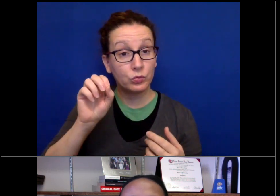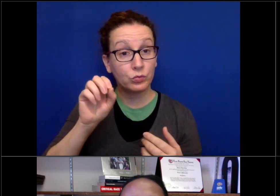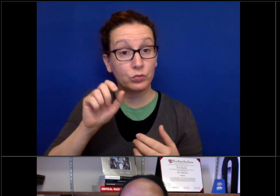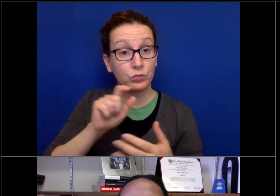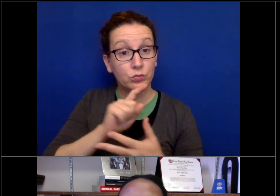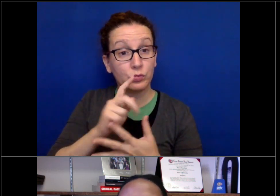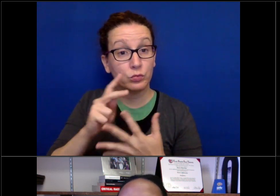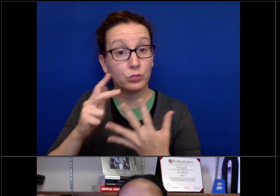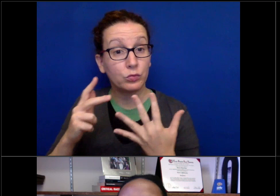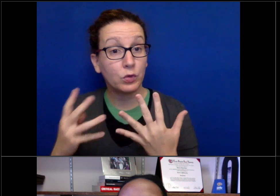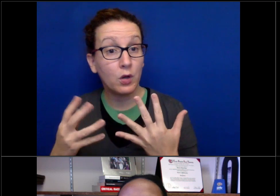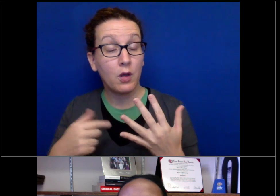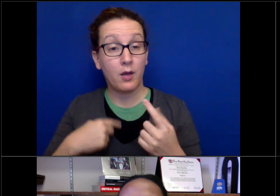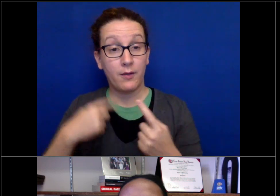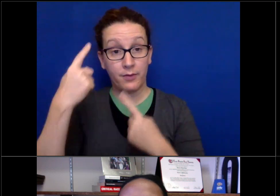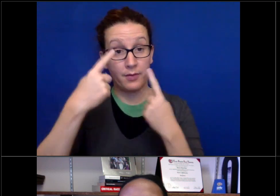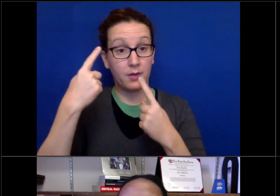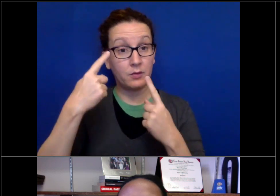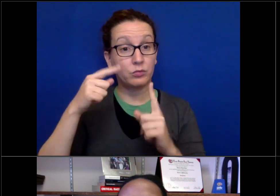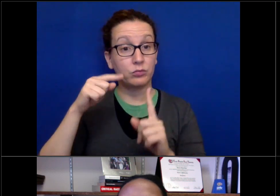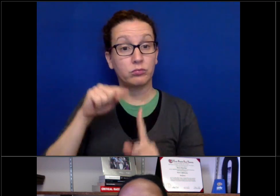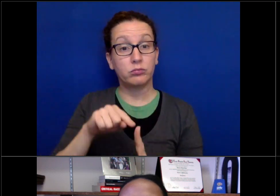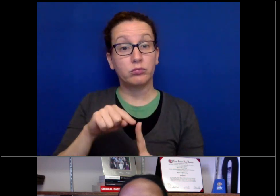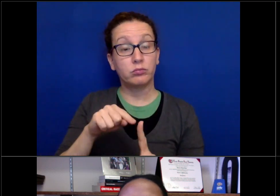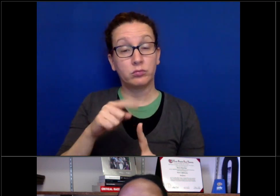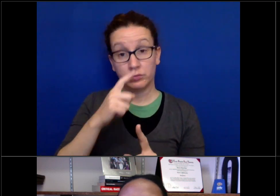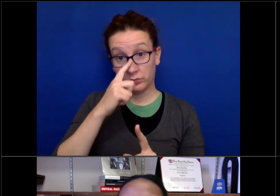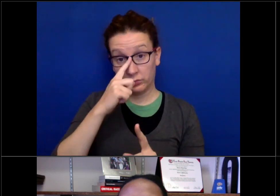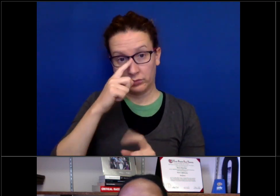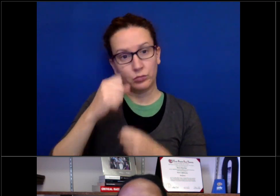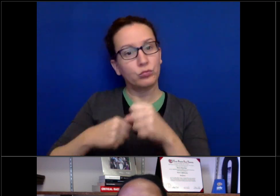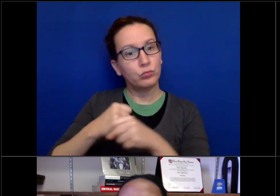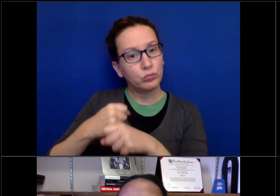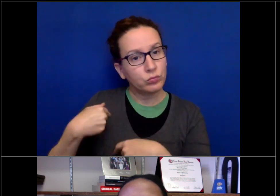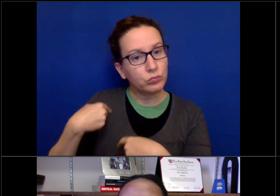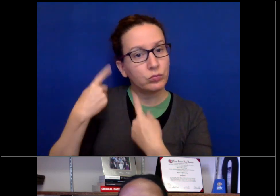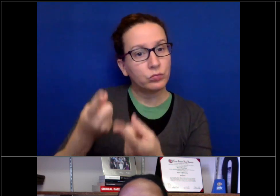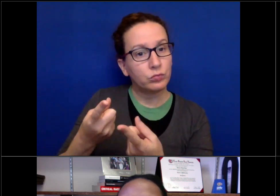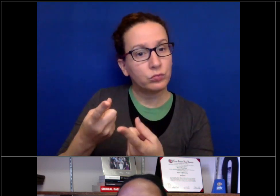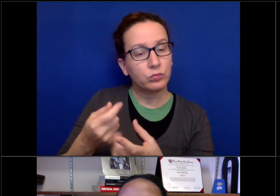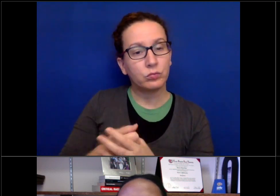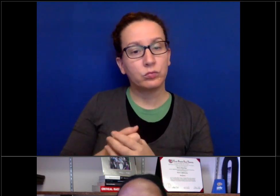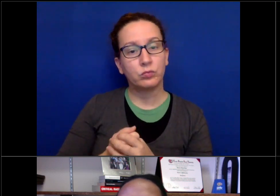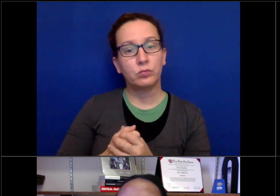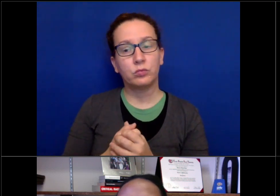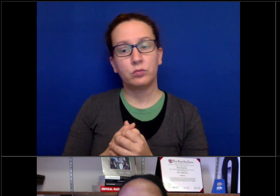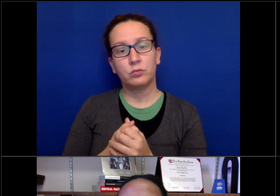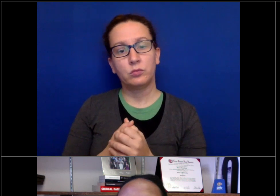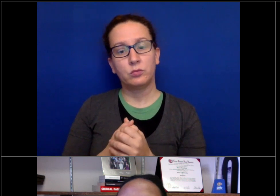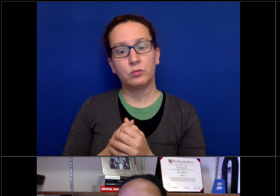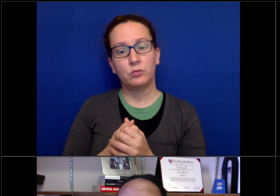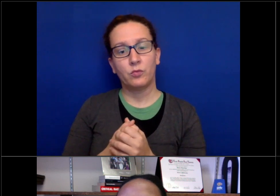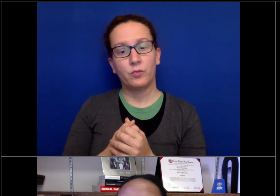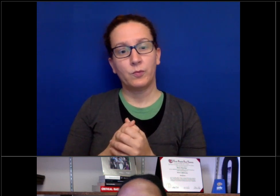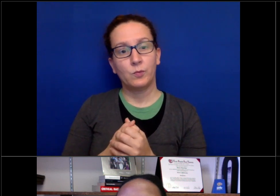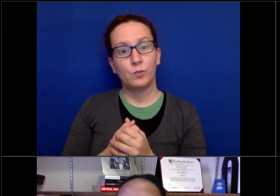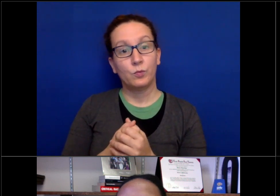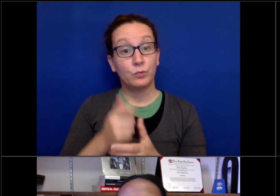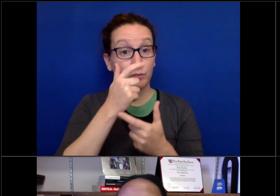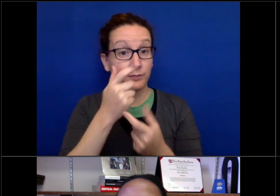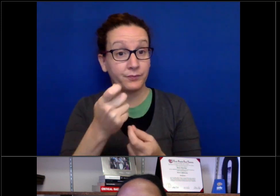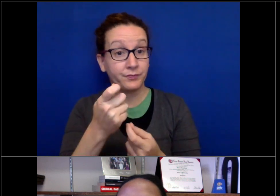I've thought about this over the years, and it's interesting.